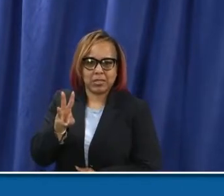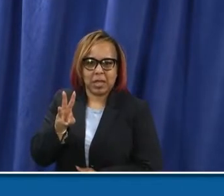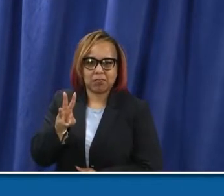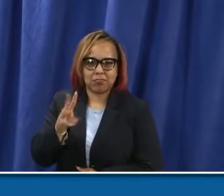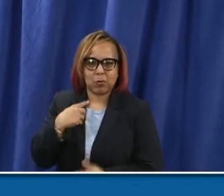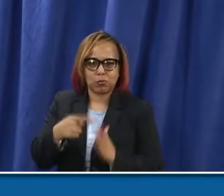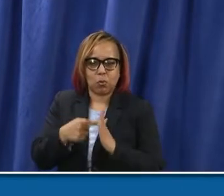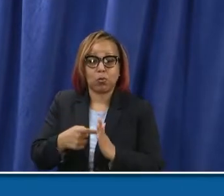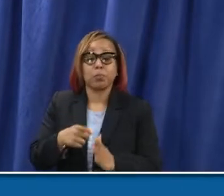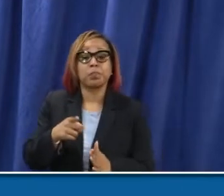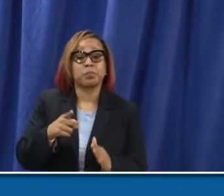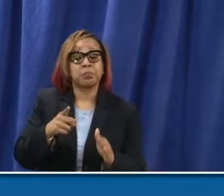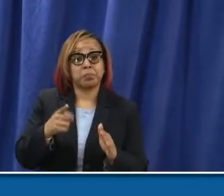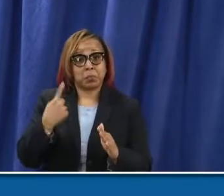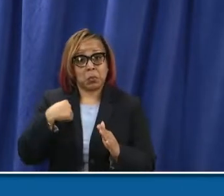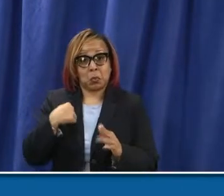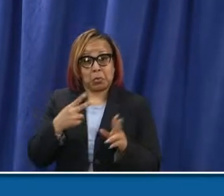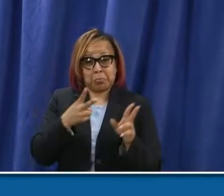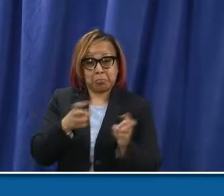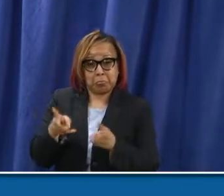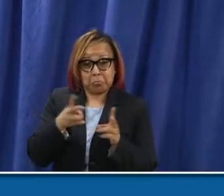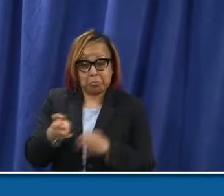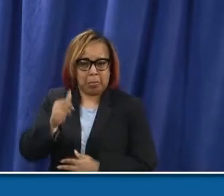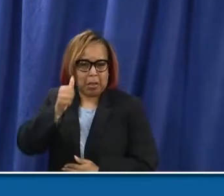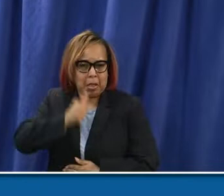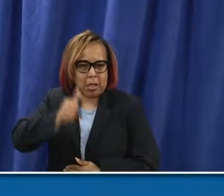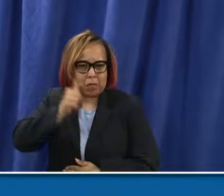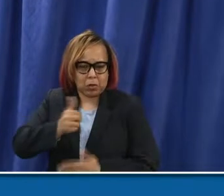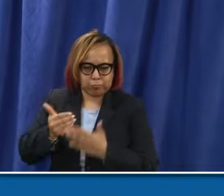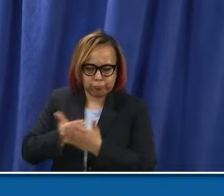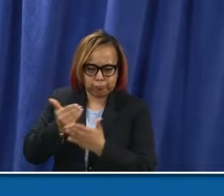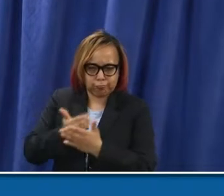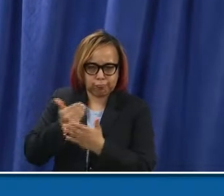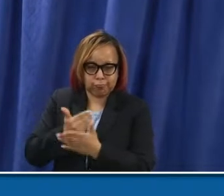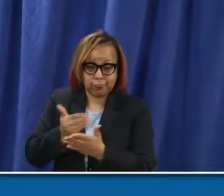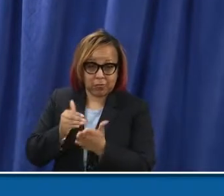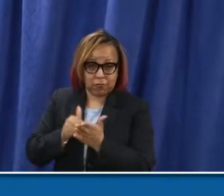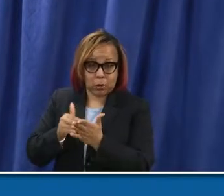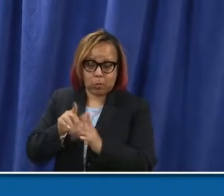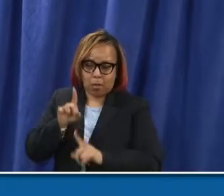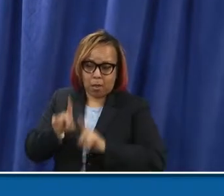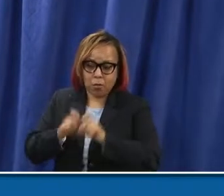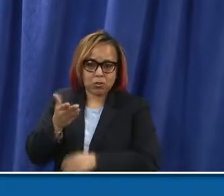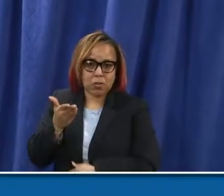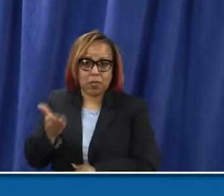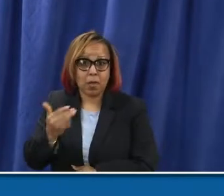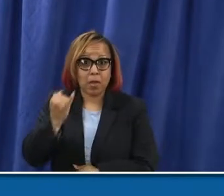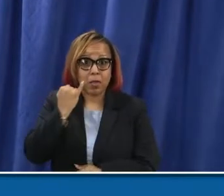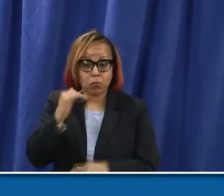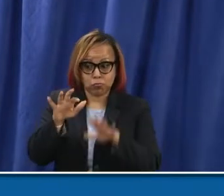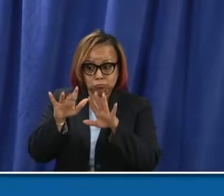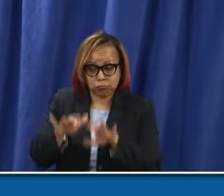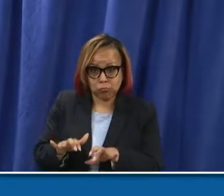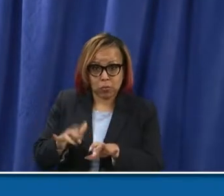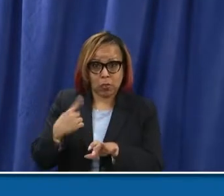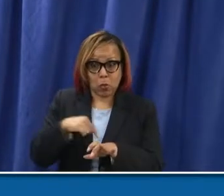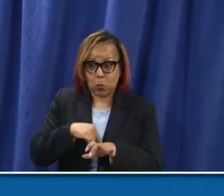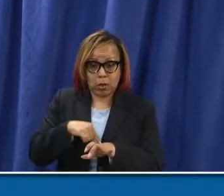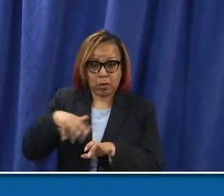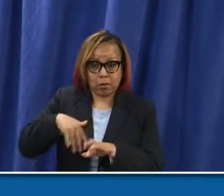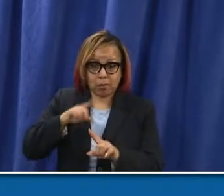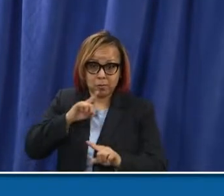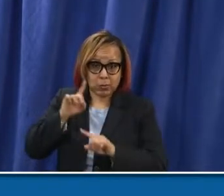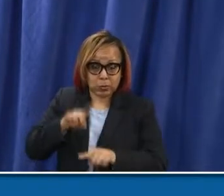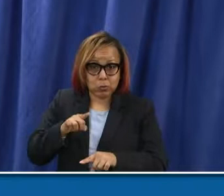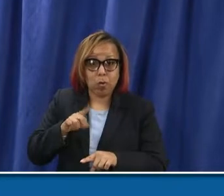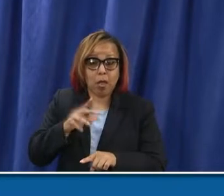show you. We continue to update really every day a lot of the frequently asked questions there. And if you put questions in that we don't get to,